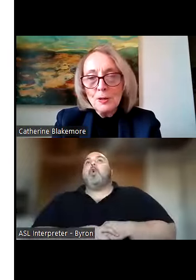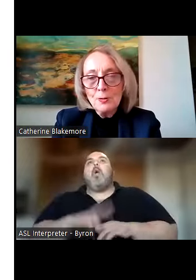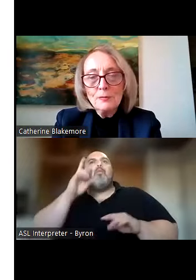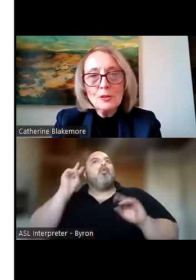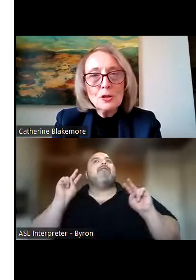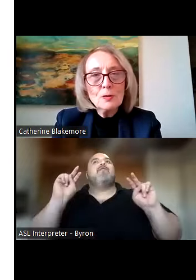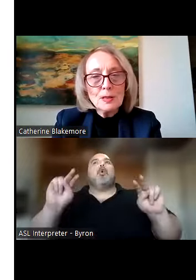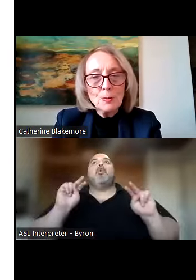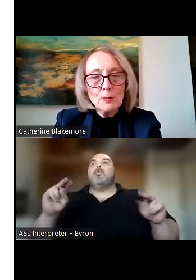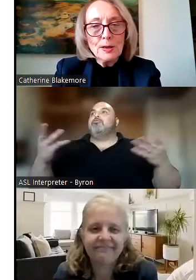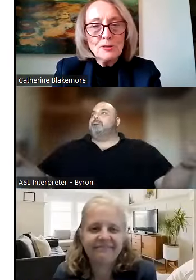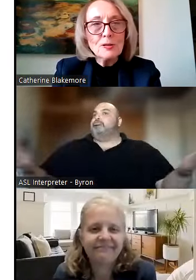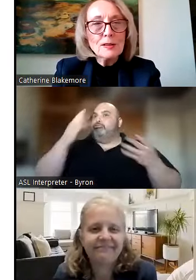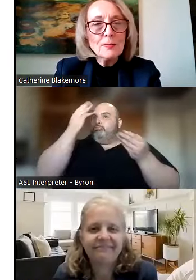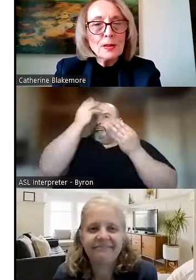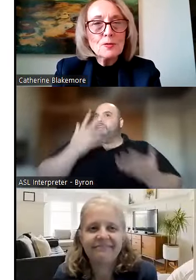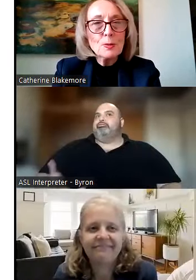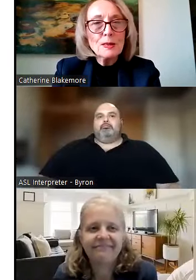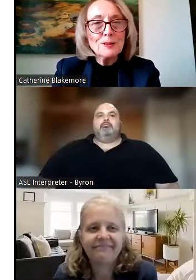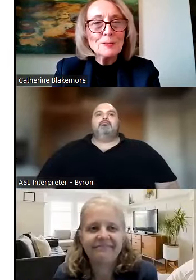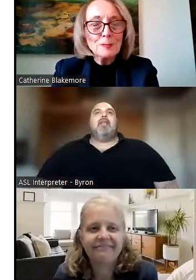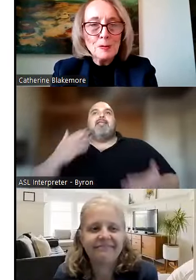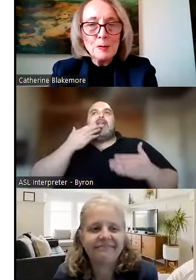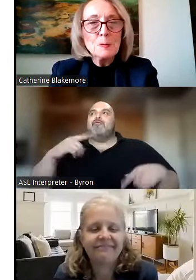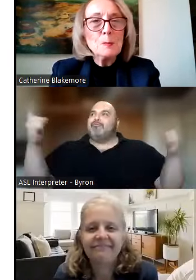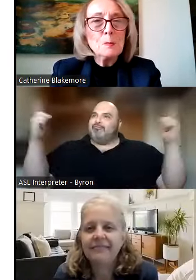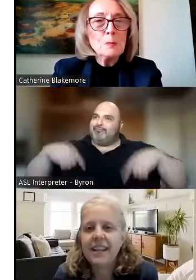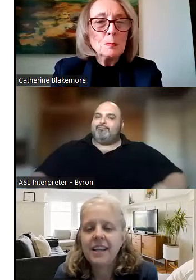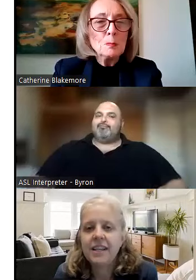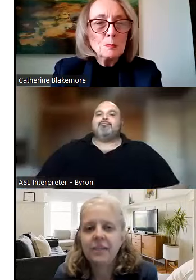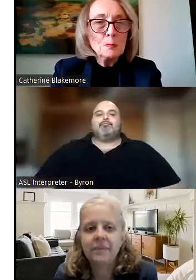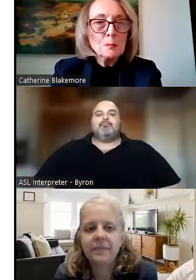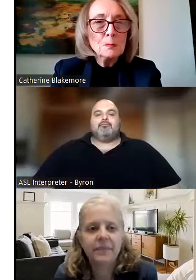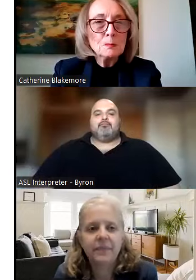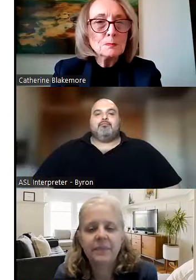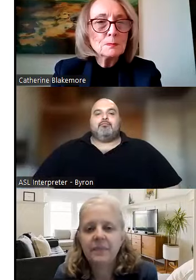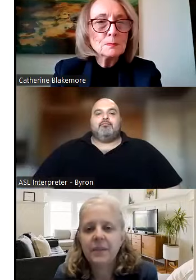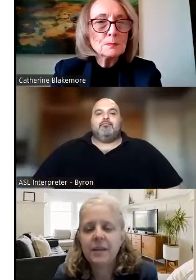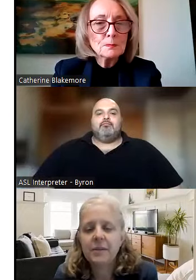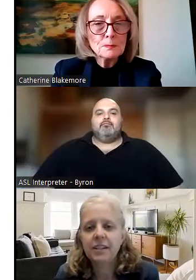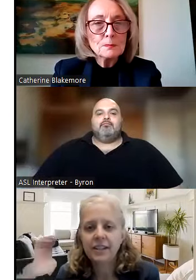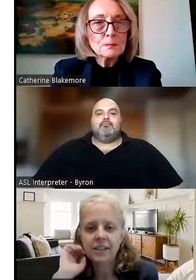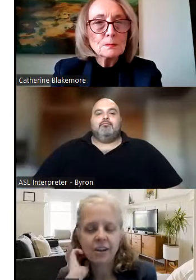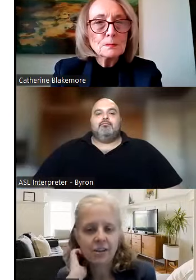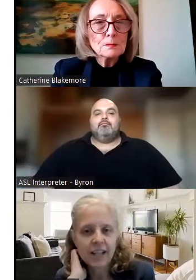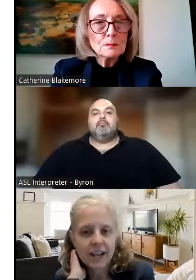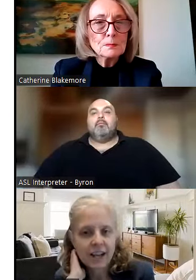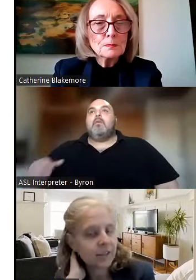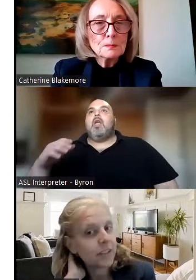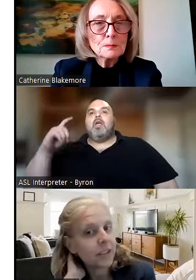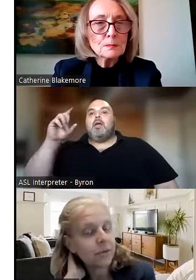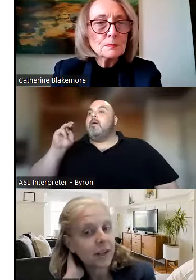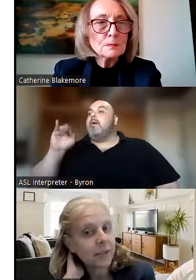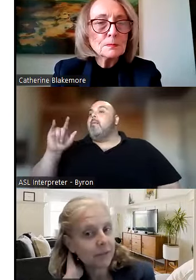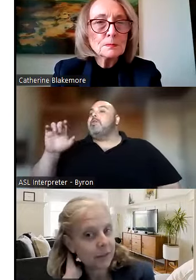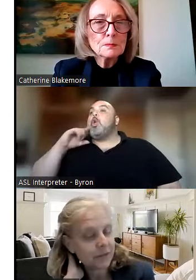to what you have to share with us, Barbara and Jared. Thanks for being here. Thank you. So I think Michelle's going to start our slides.